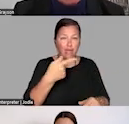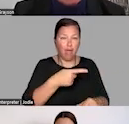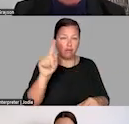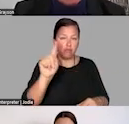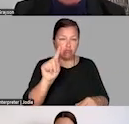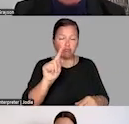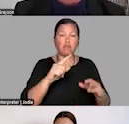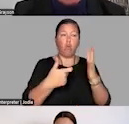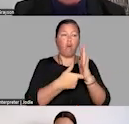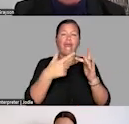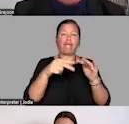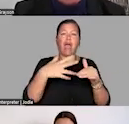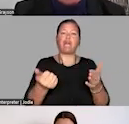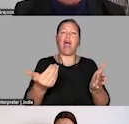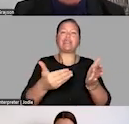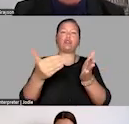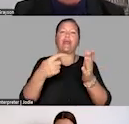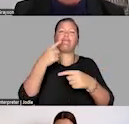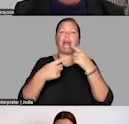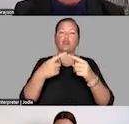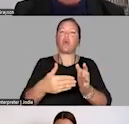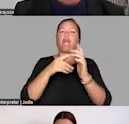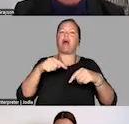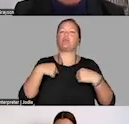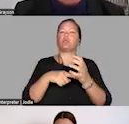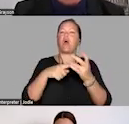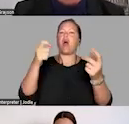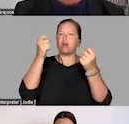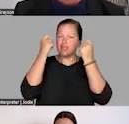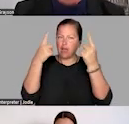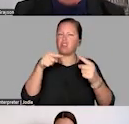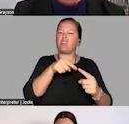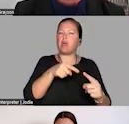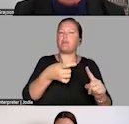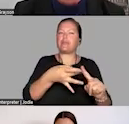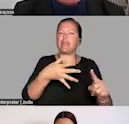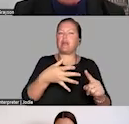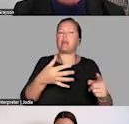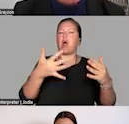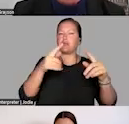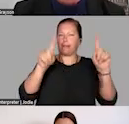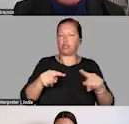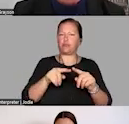there's other kind of additional information will help us to understand this particular nature of the image.